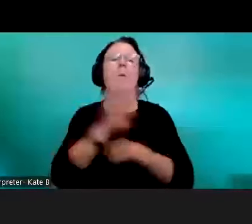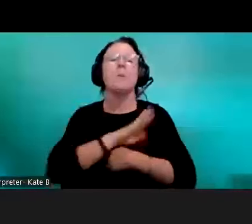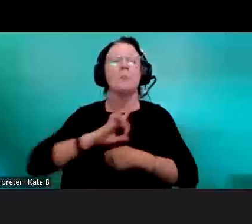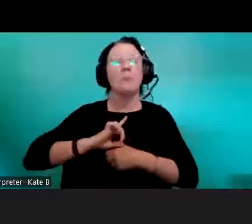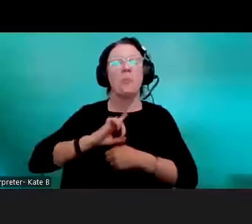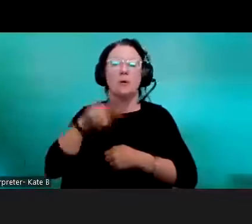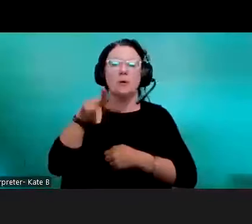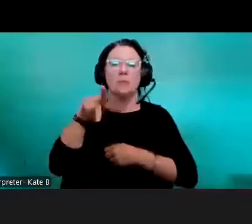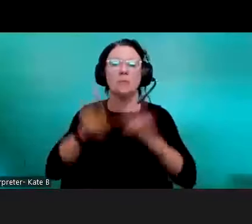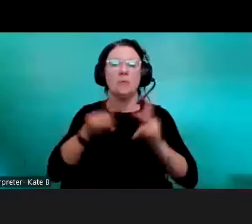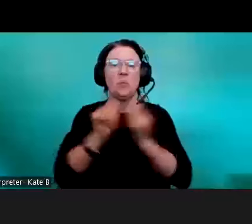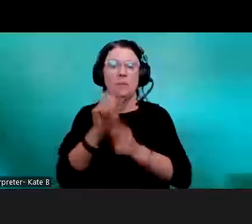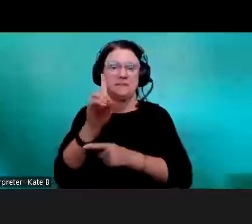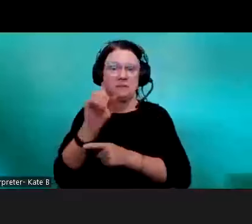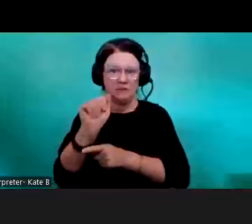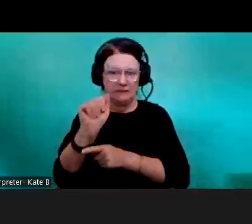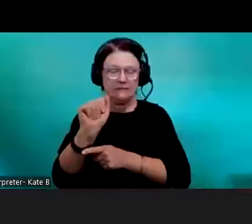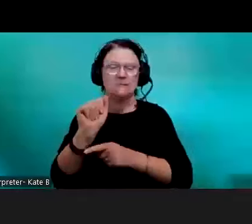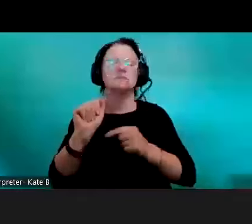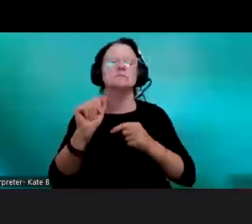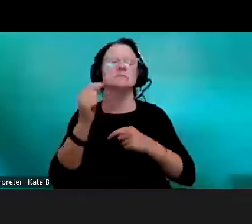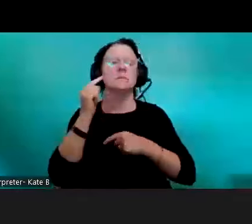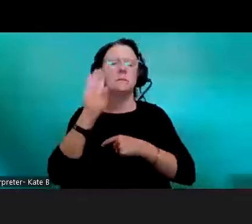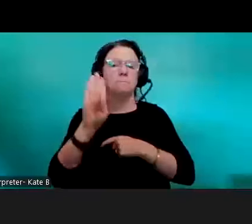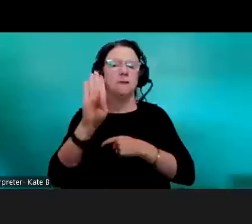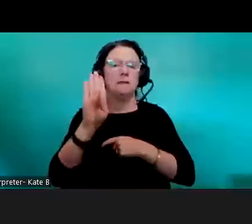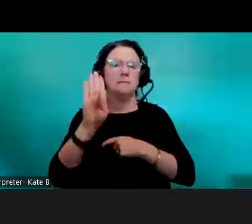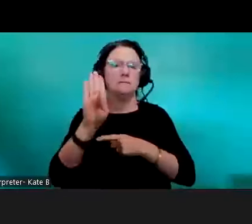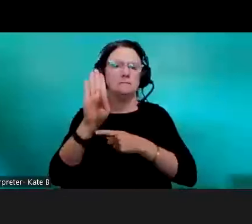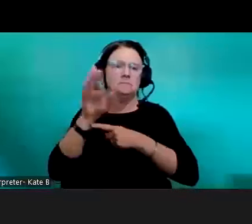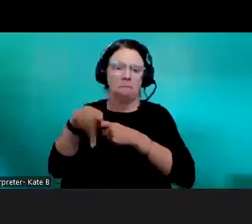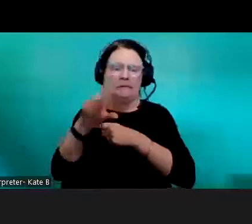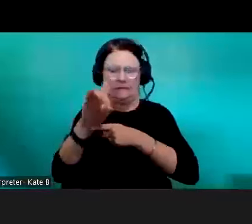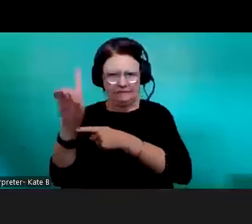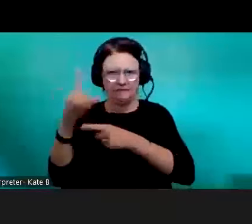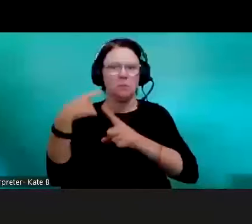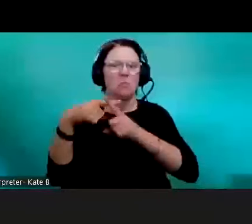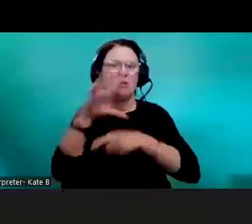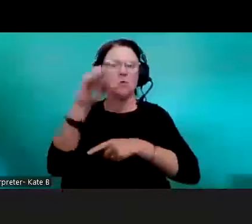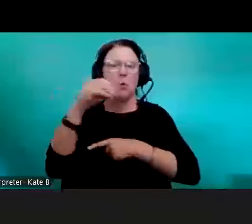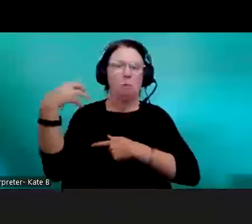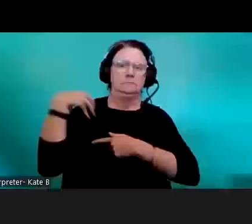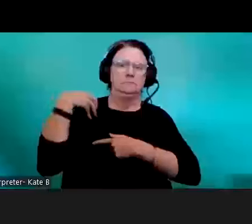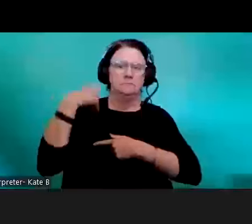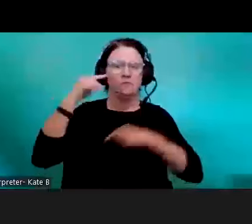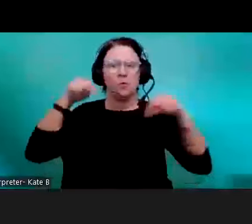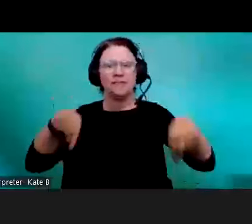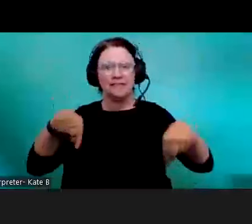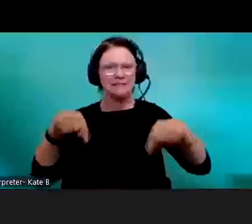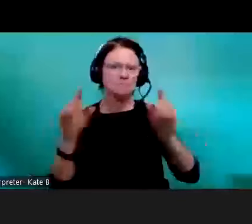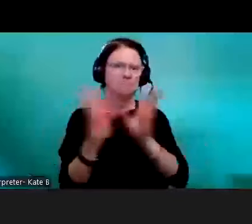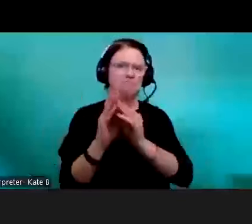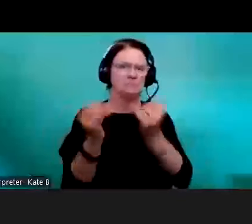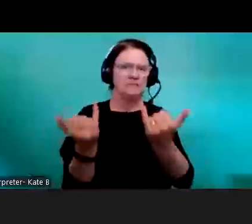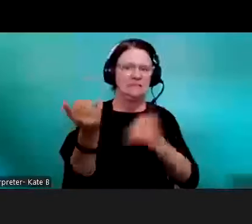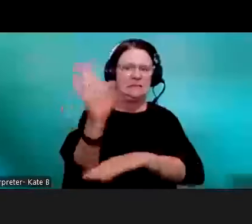the Disability Vote Coalition. I am here today with my co-presenter, Eileen. Eileen, do you want to introduce